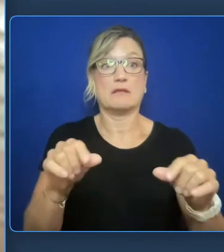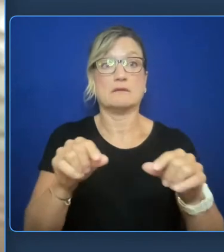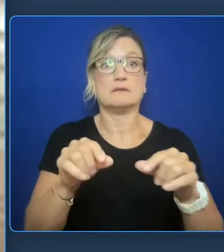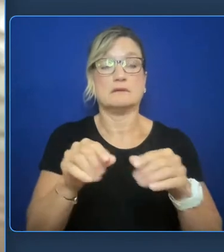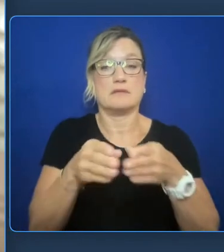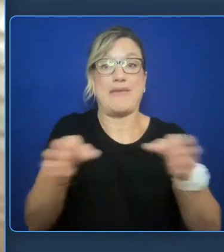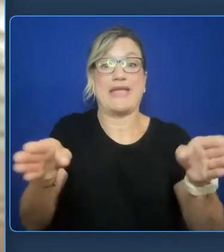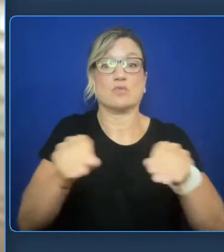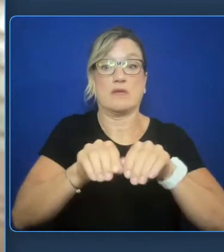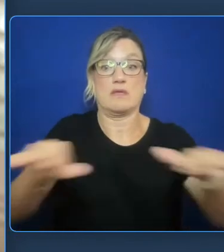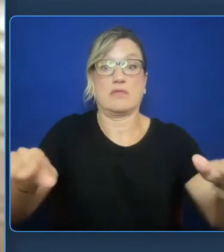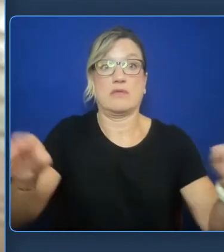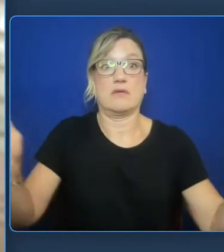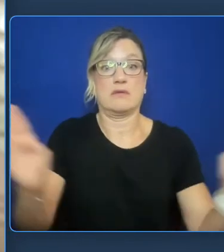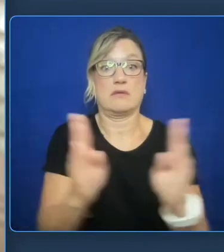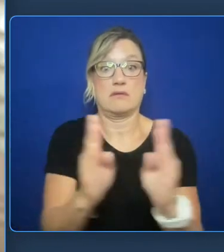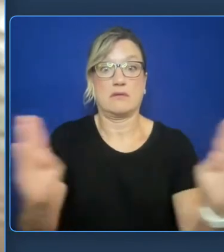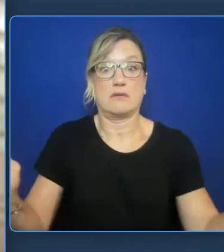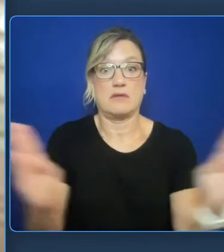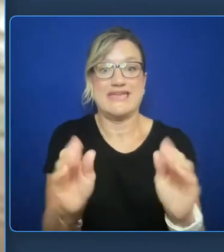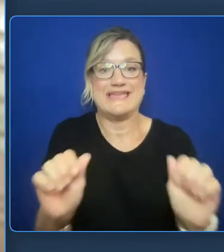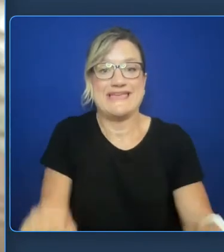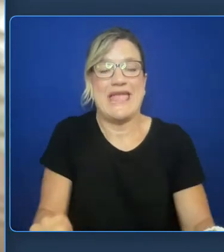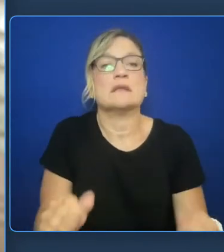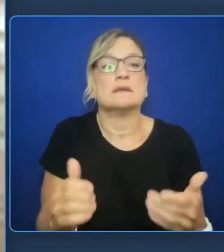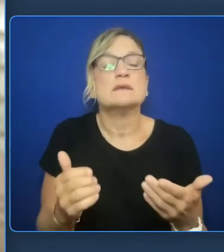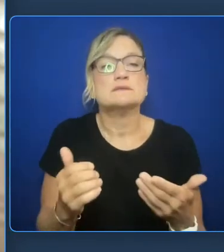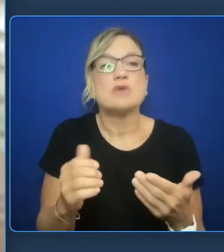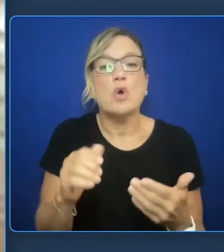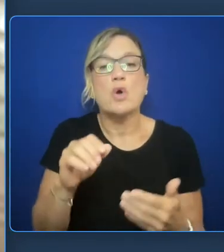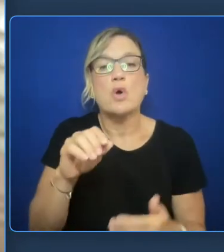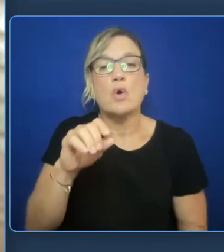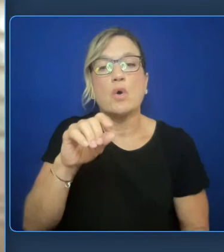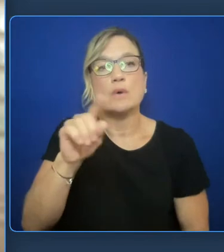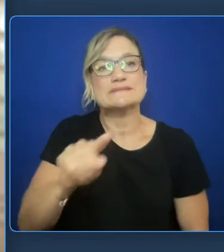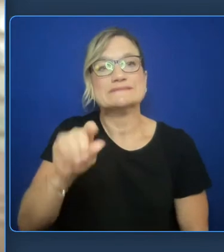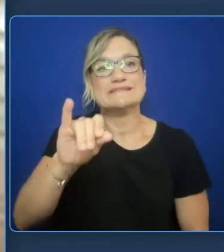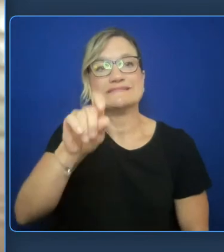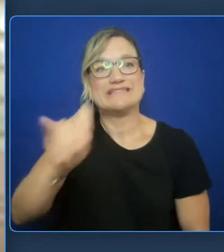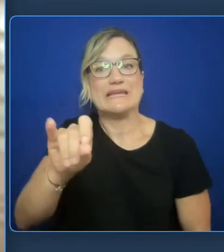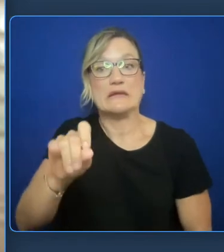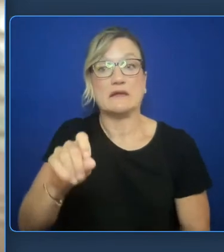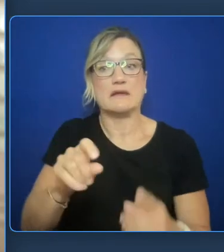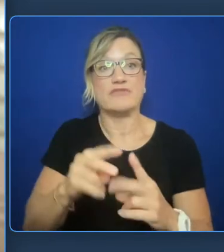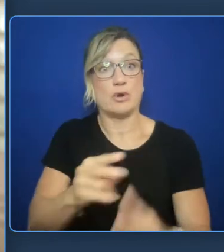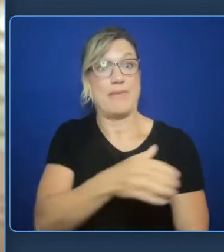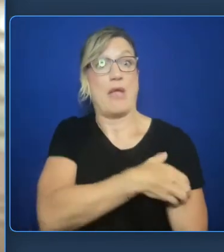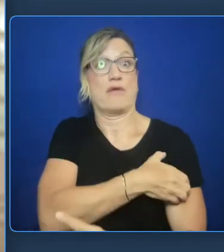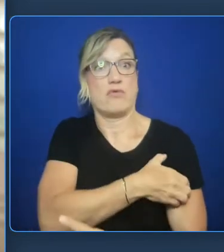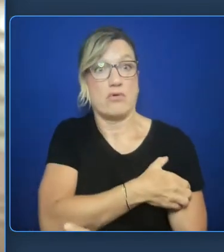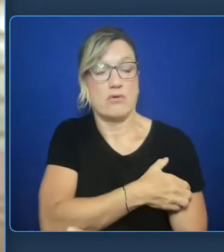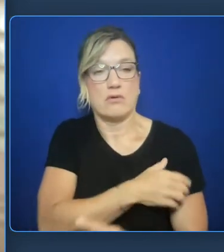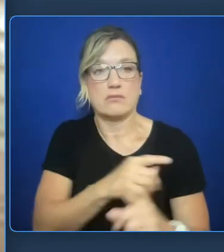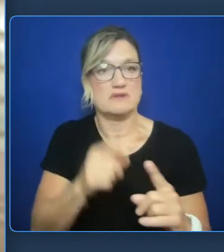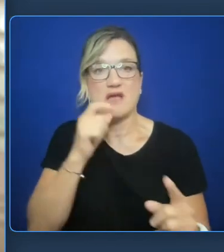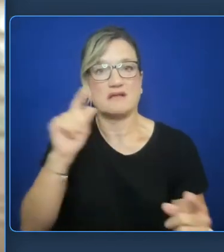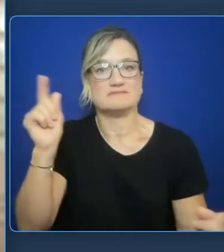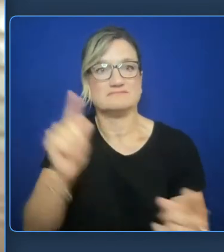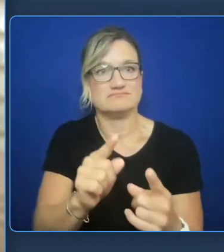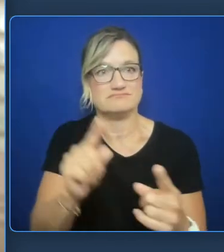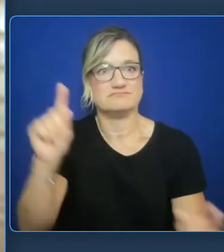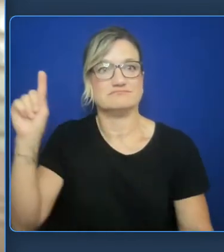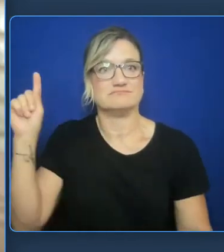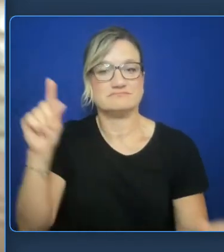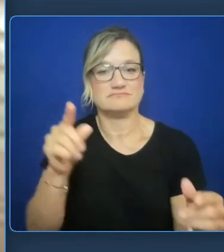down depending on what's available to it. So it's a very, Zixi is very powerful that way. But again, it doesn't scale well from a